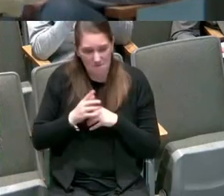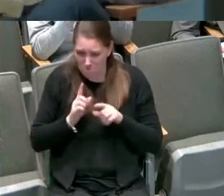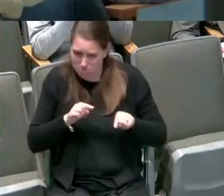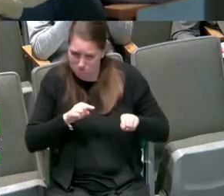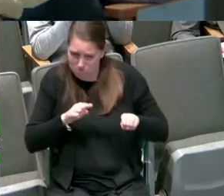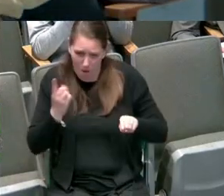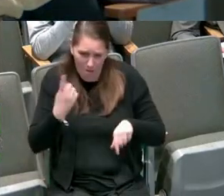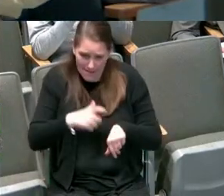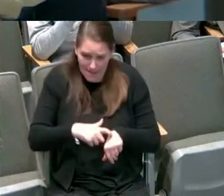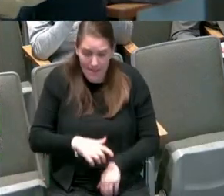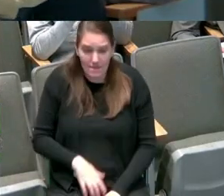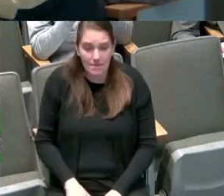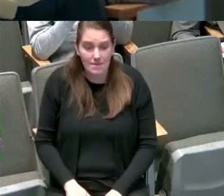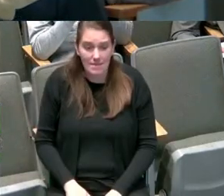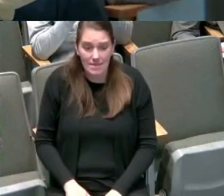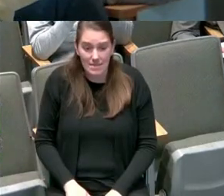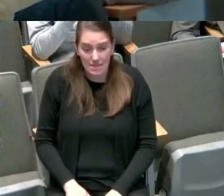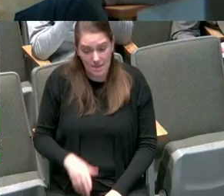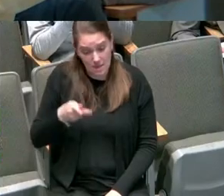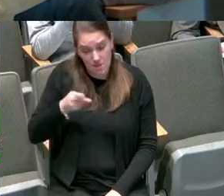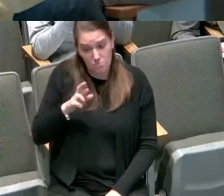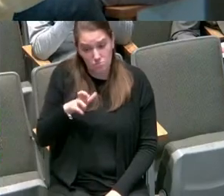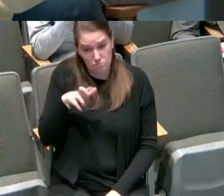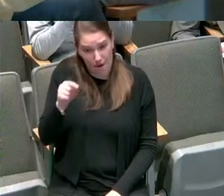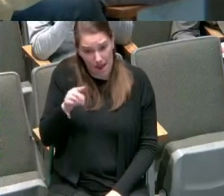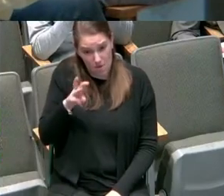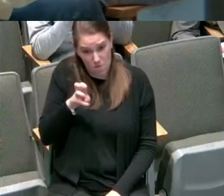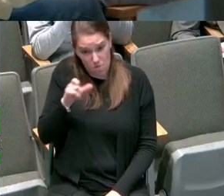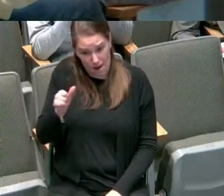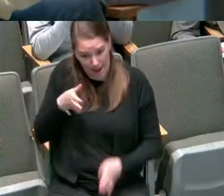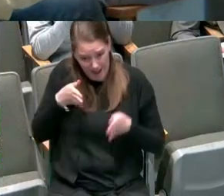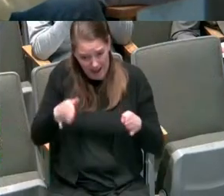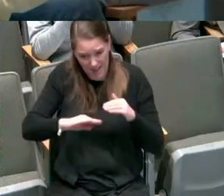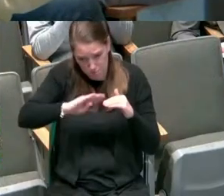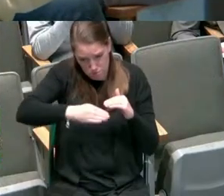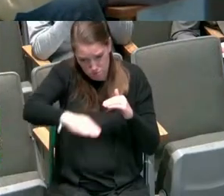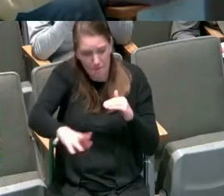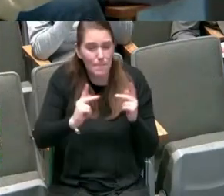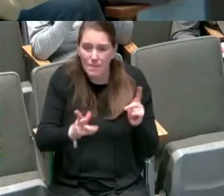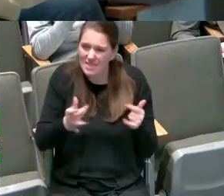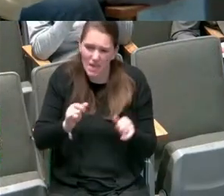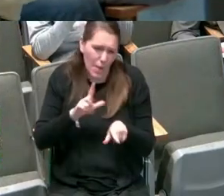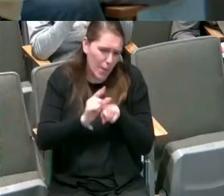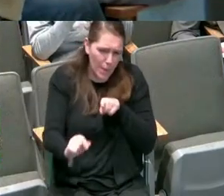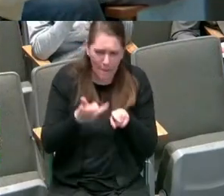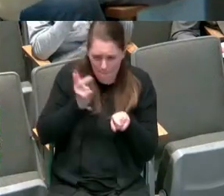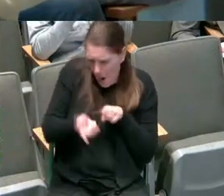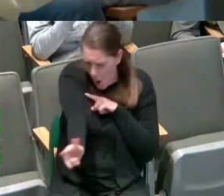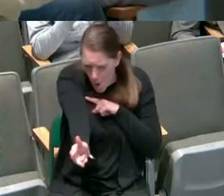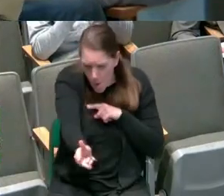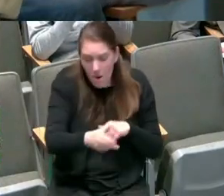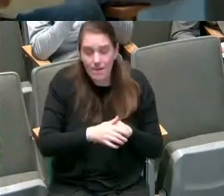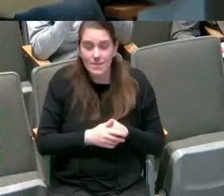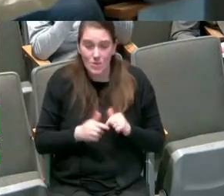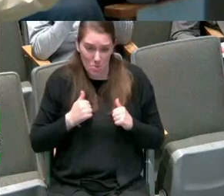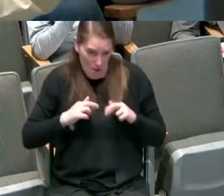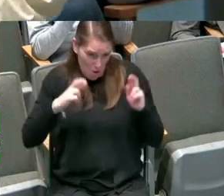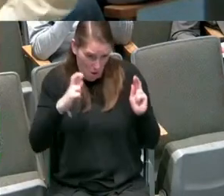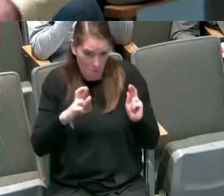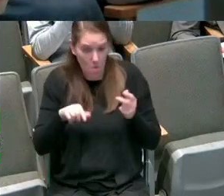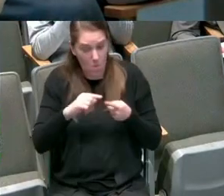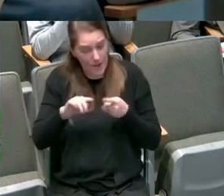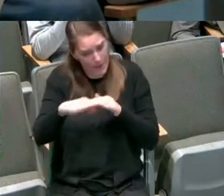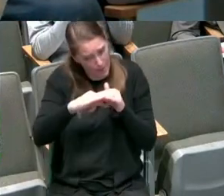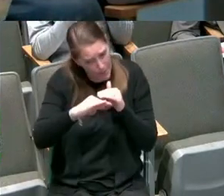time as bad a shape as pathway is now people drive way too fast so I'm hoping that when we repave